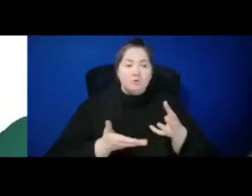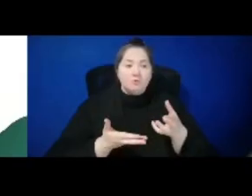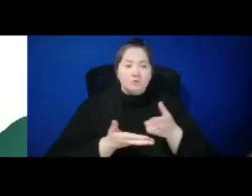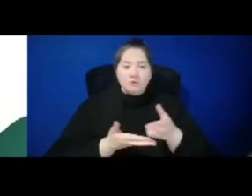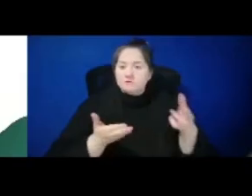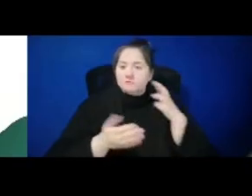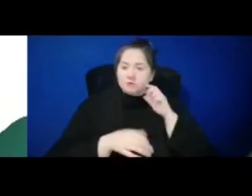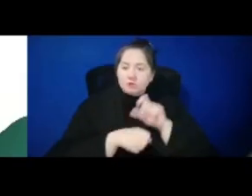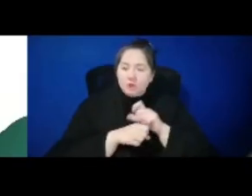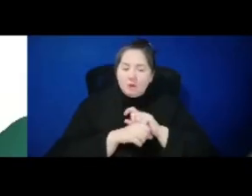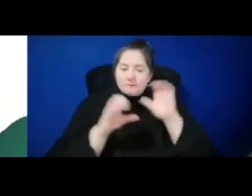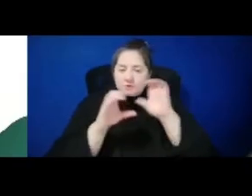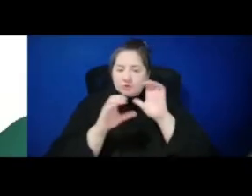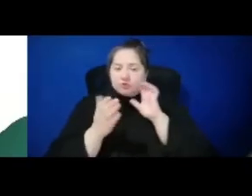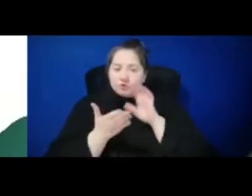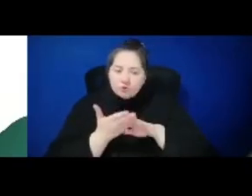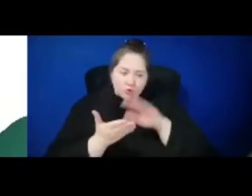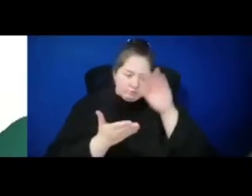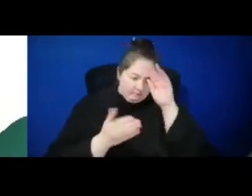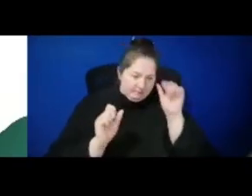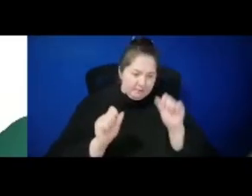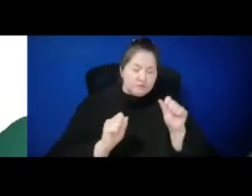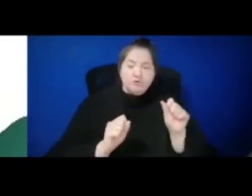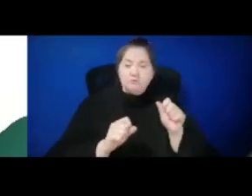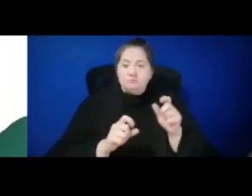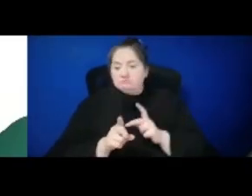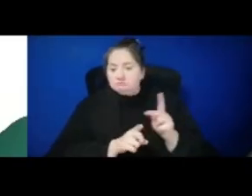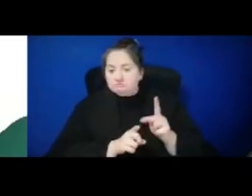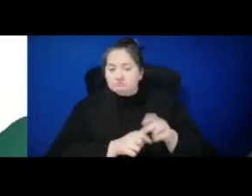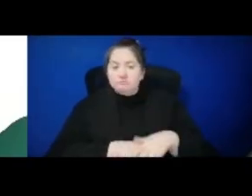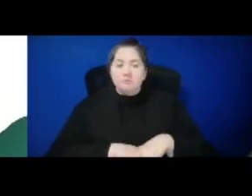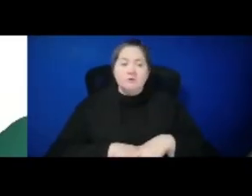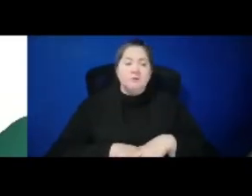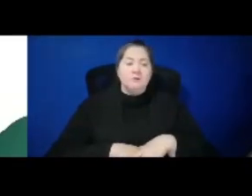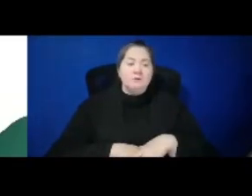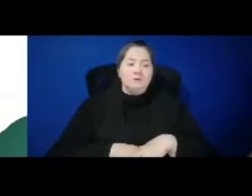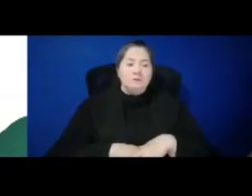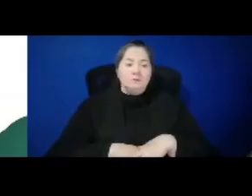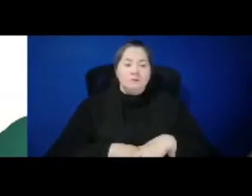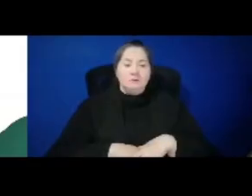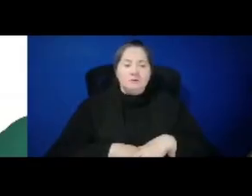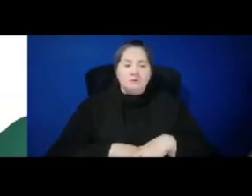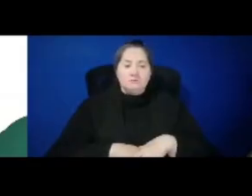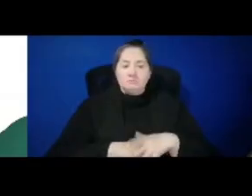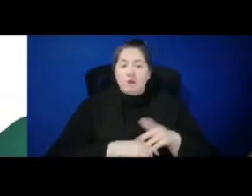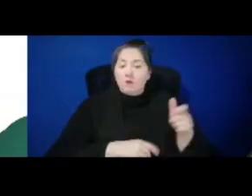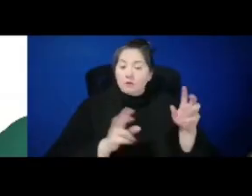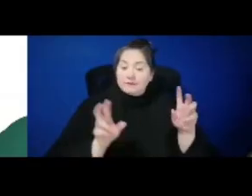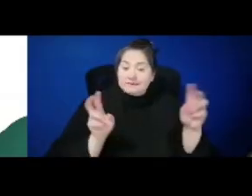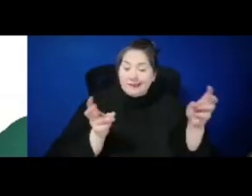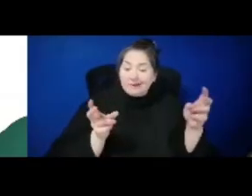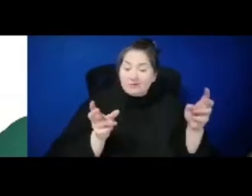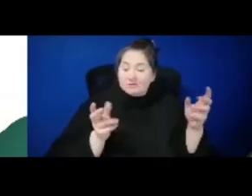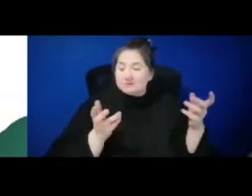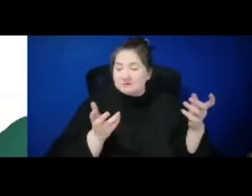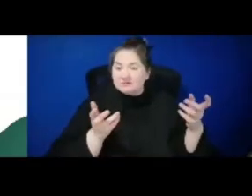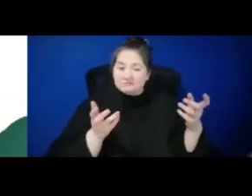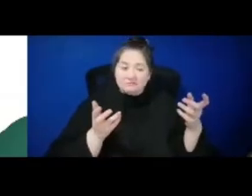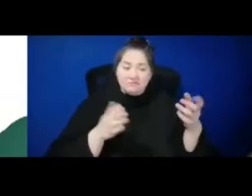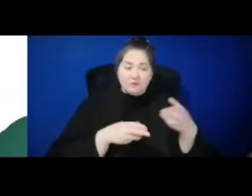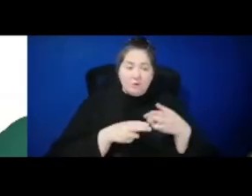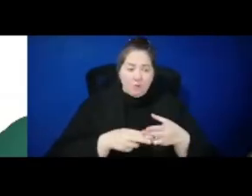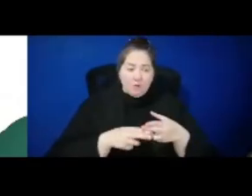to learn all about a potential profession. So it tells you about some of the alternate titles that you might hear this job